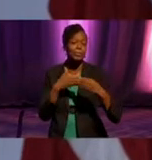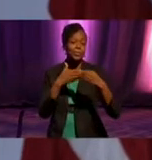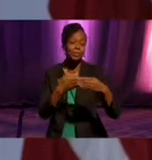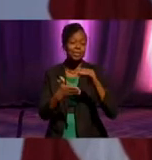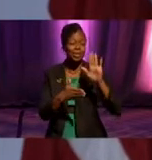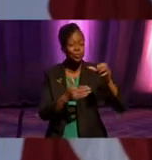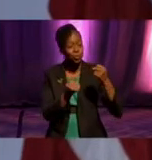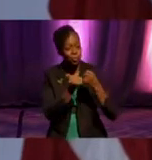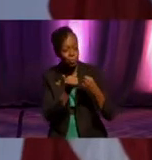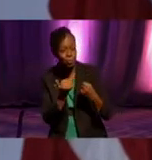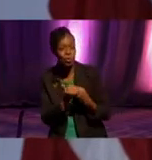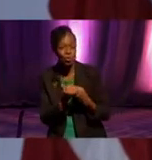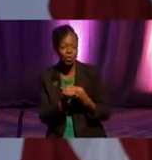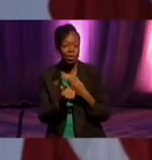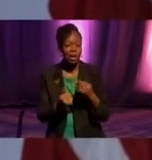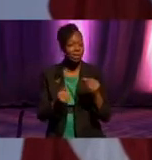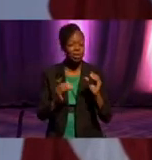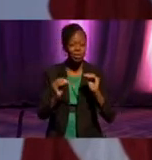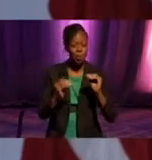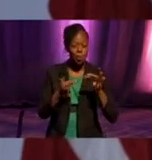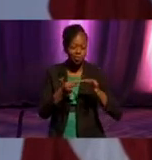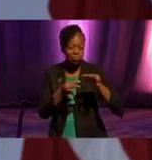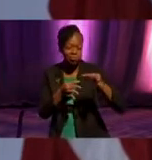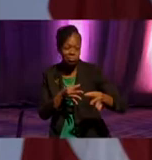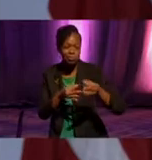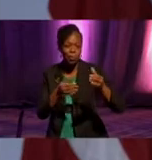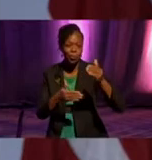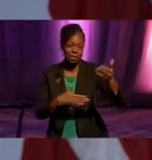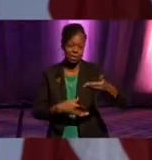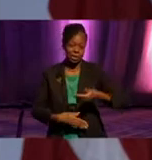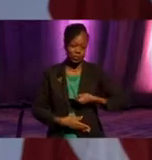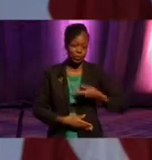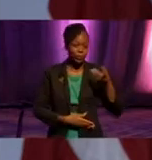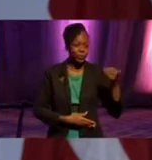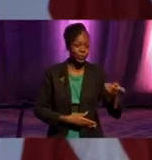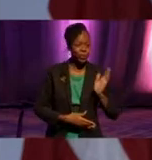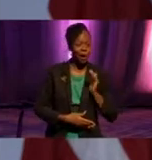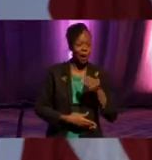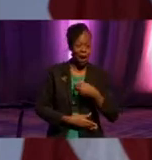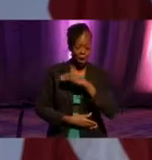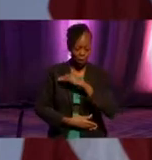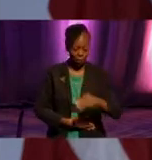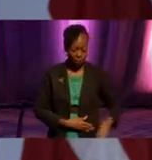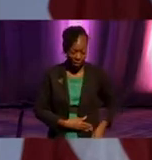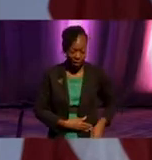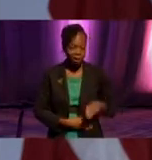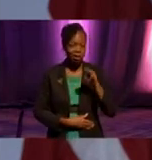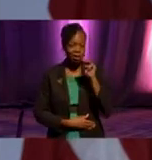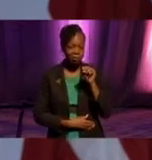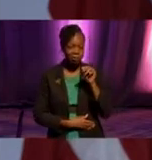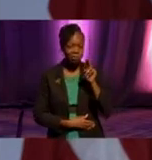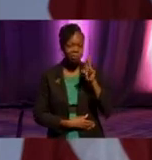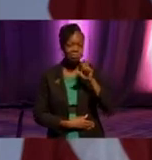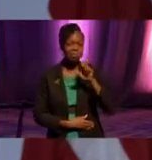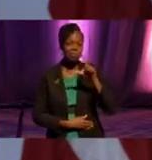support. And without further ado, I would like to introduce to you our mayor, Mayor Muriel Bowser.